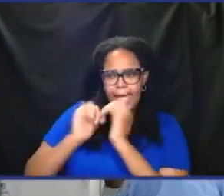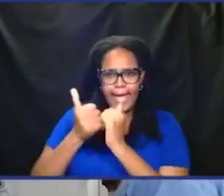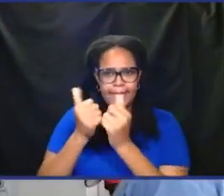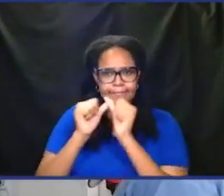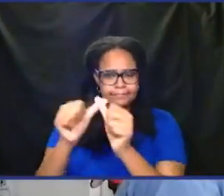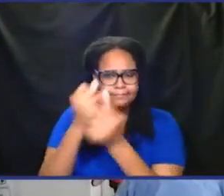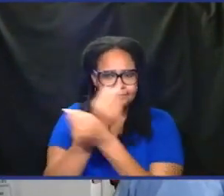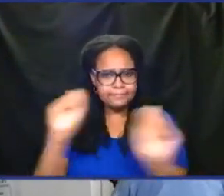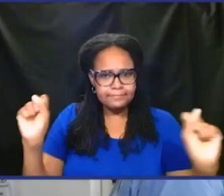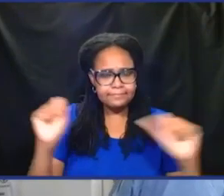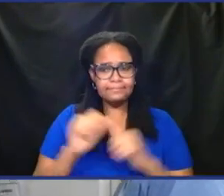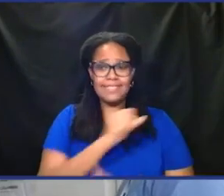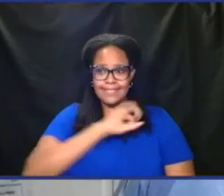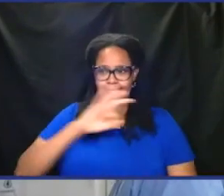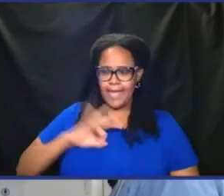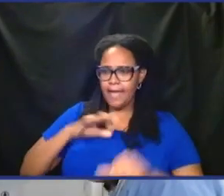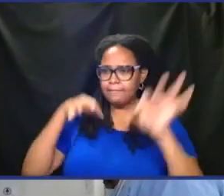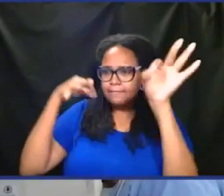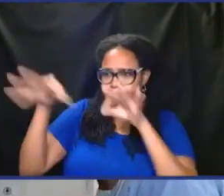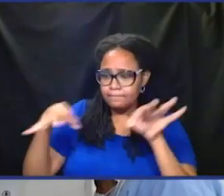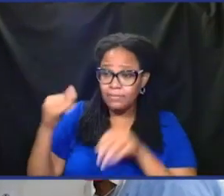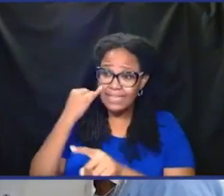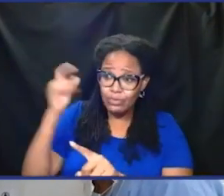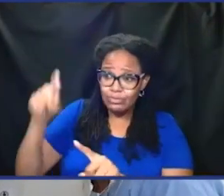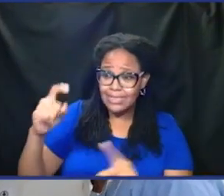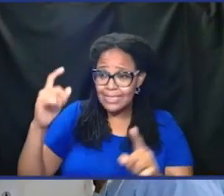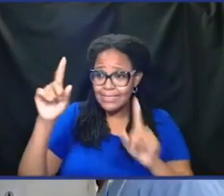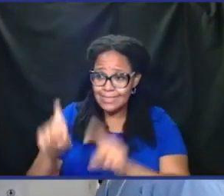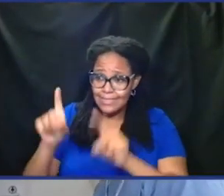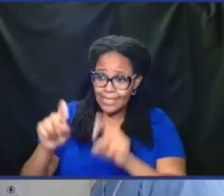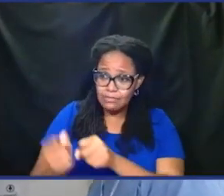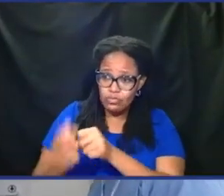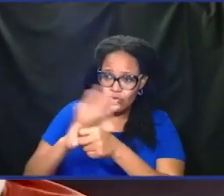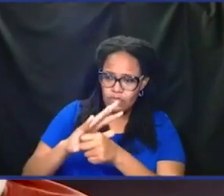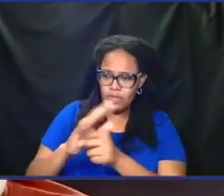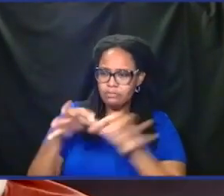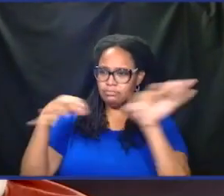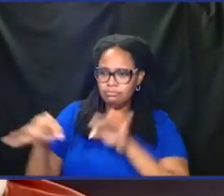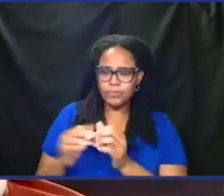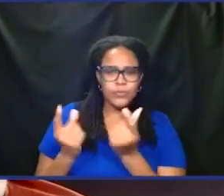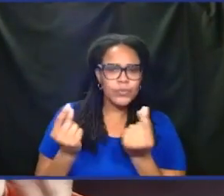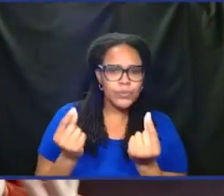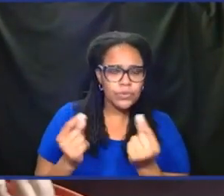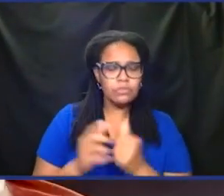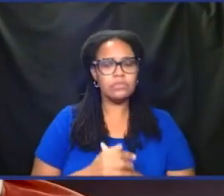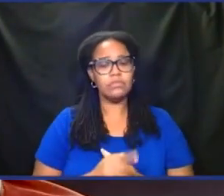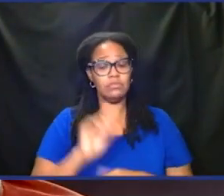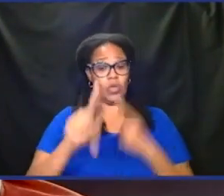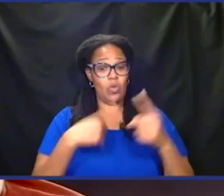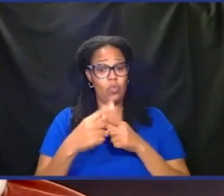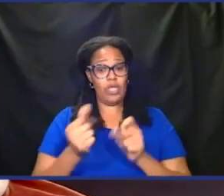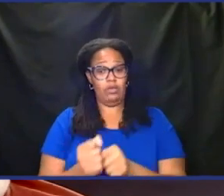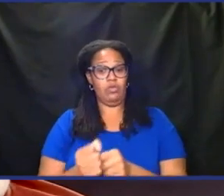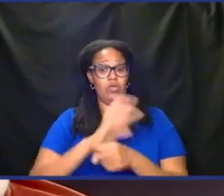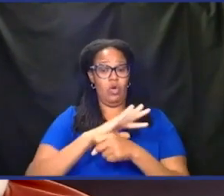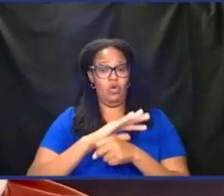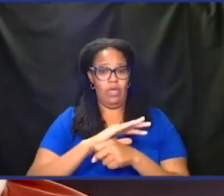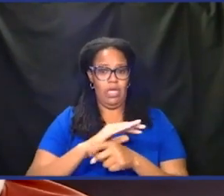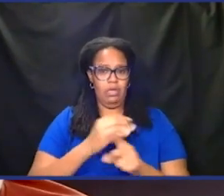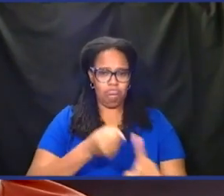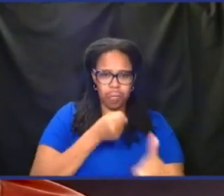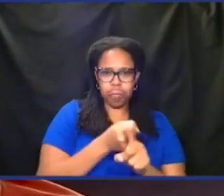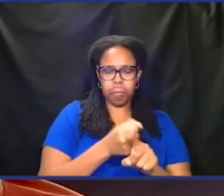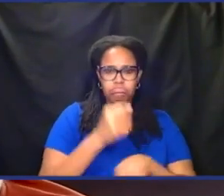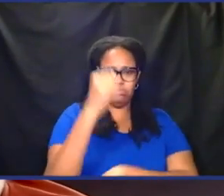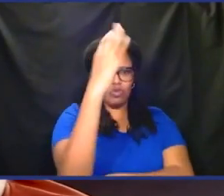refer patients to testing if needed. Cuando el COVID llegó a Colombia, yo pensé de inmediato, ¿cómo